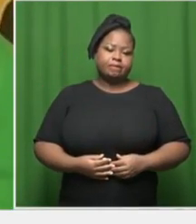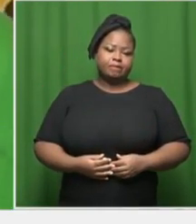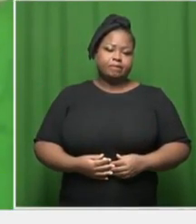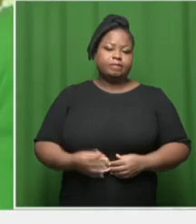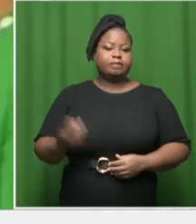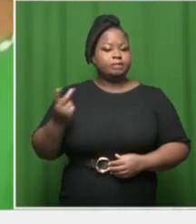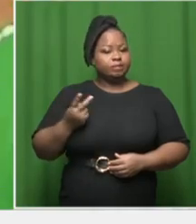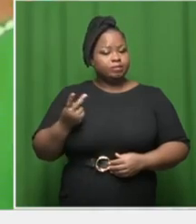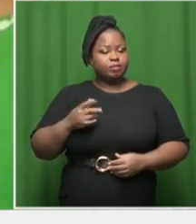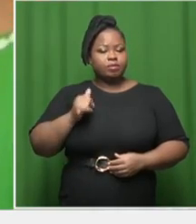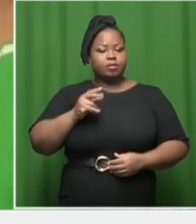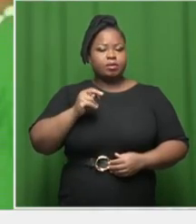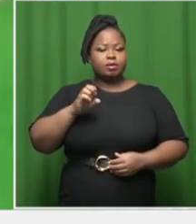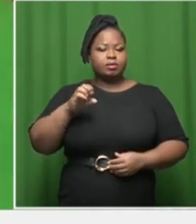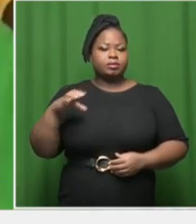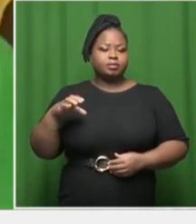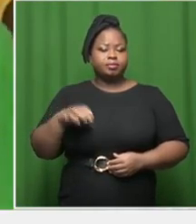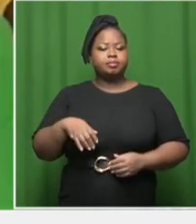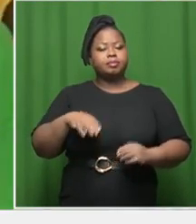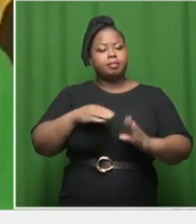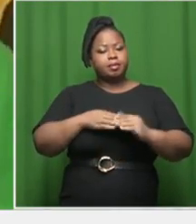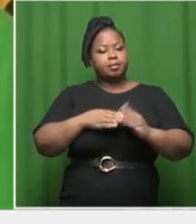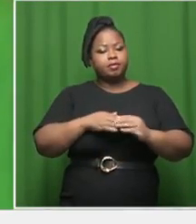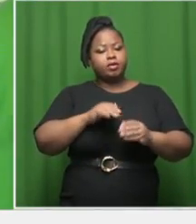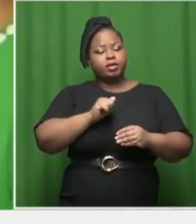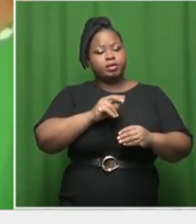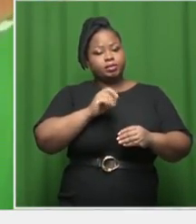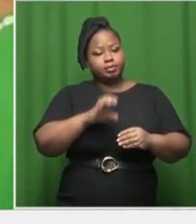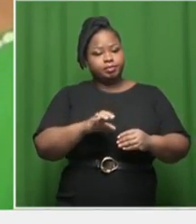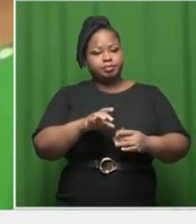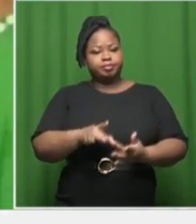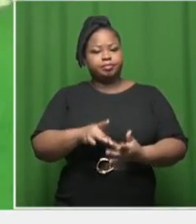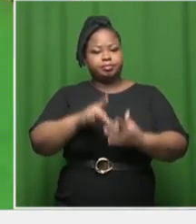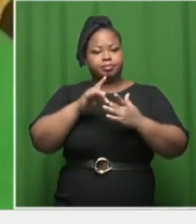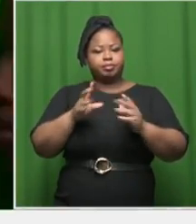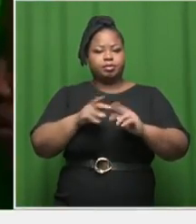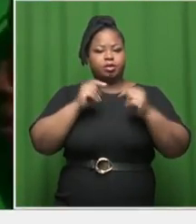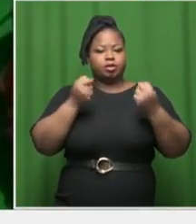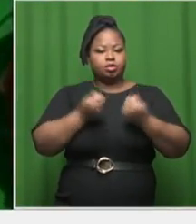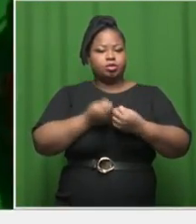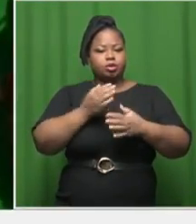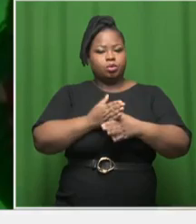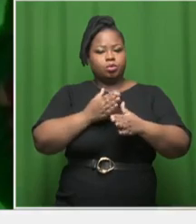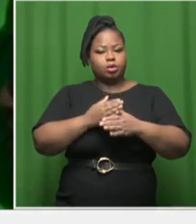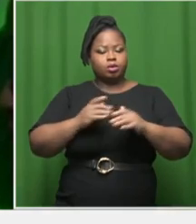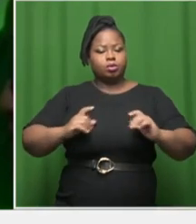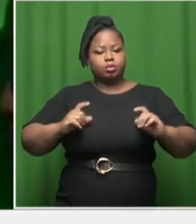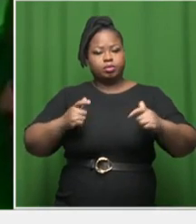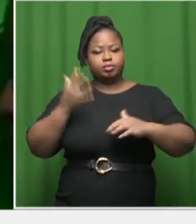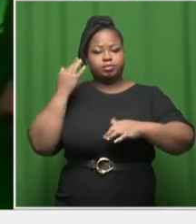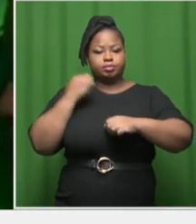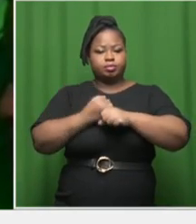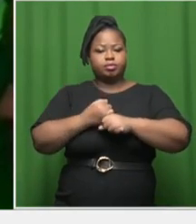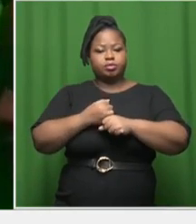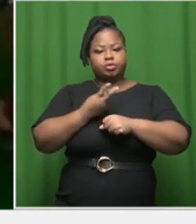an ANC NEC member and was elected to the party's National Working Committee in